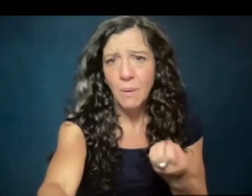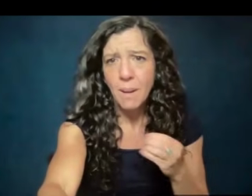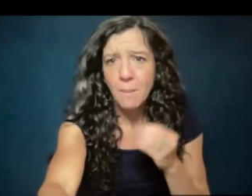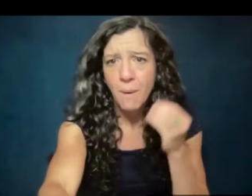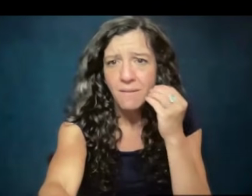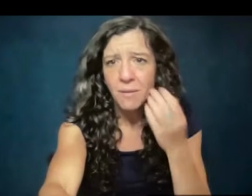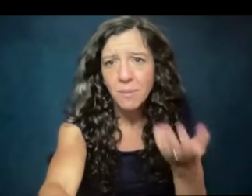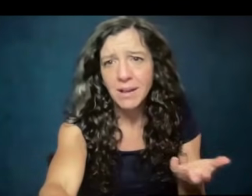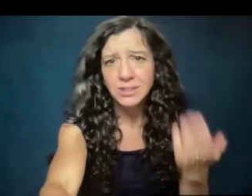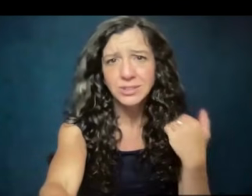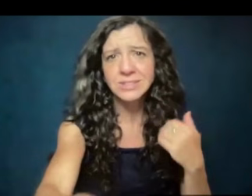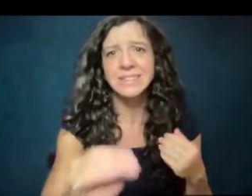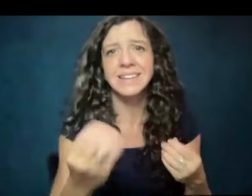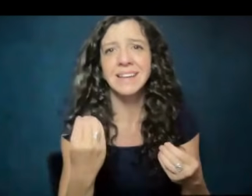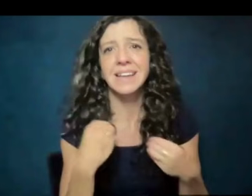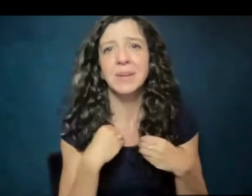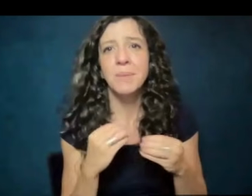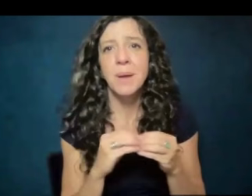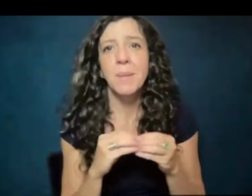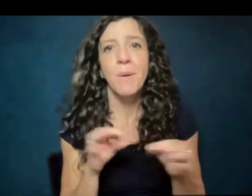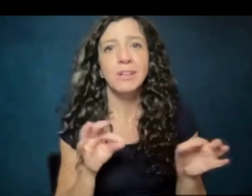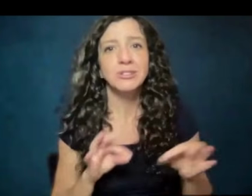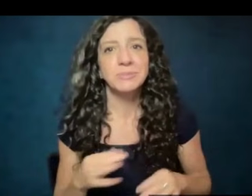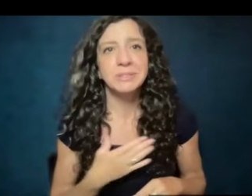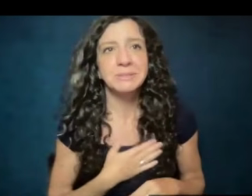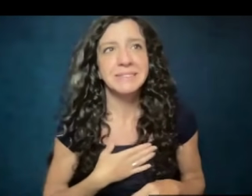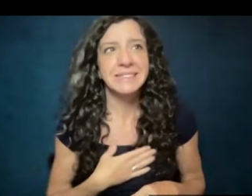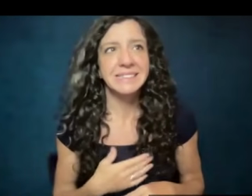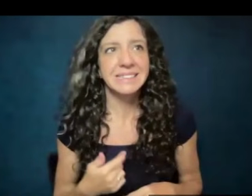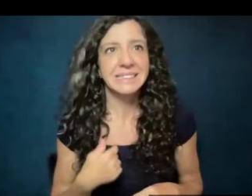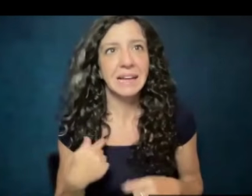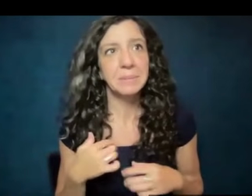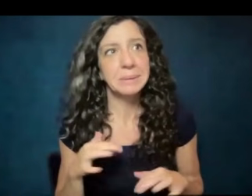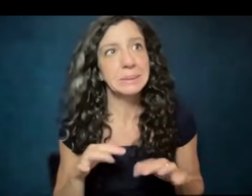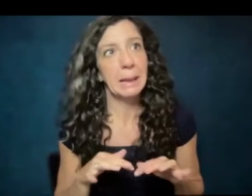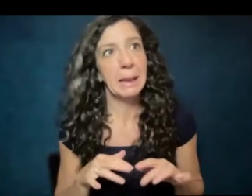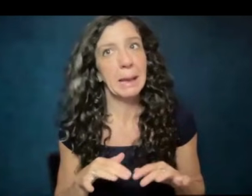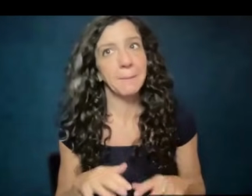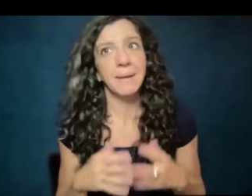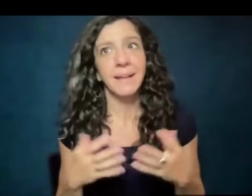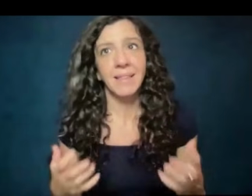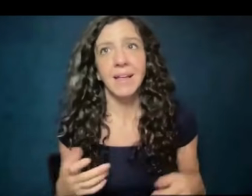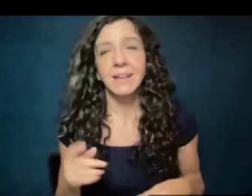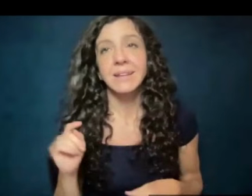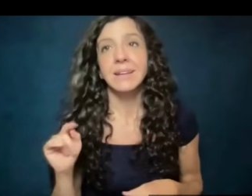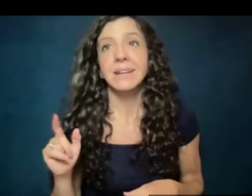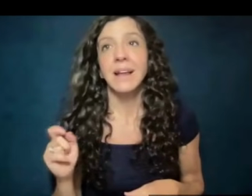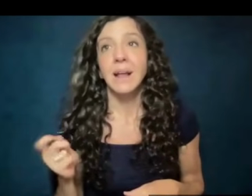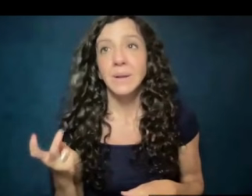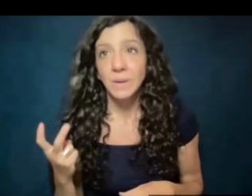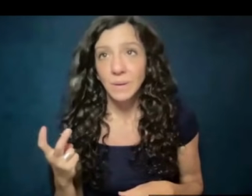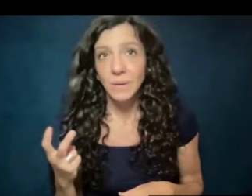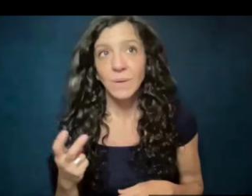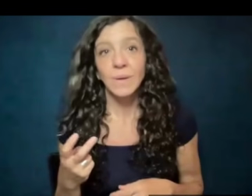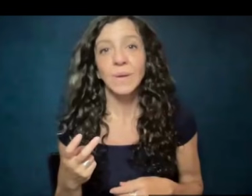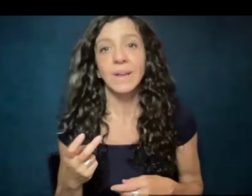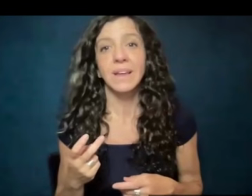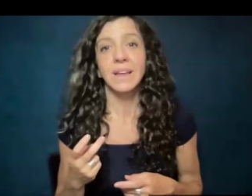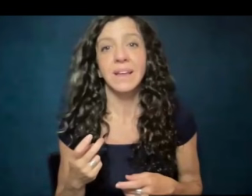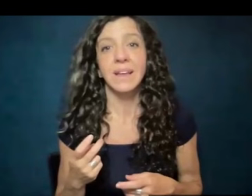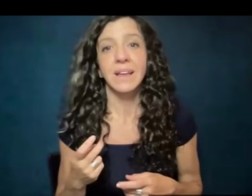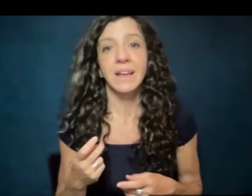give me a bit of description than that. I've been typing and typing and typing. Title II converts